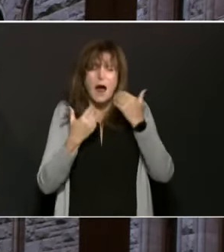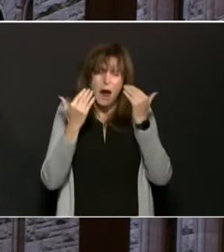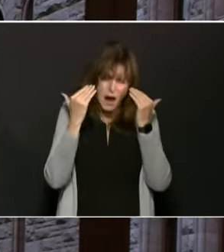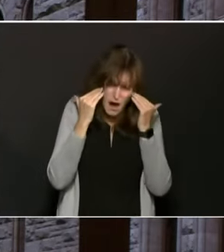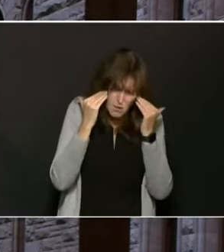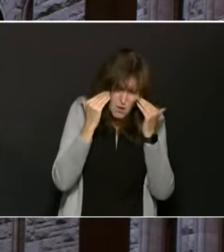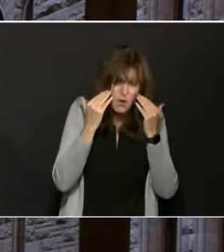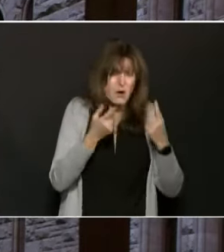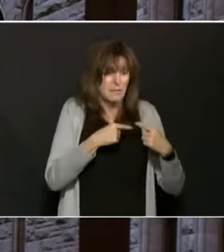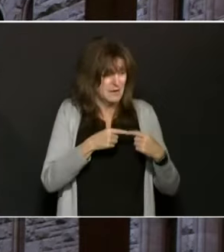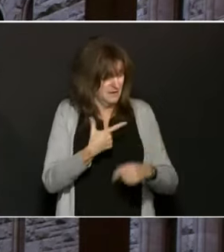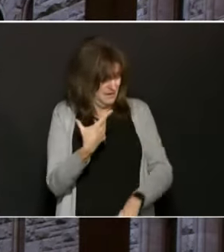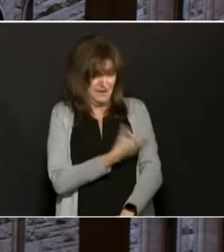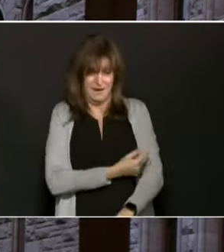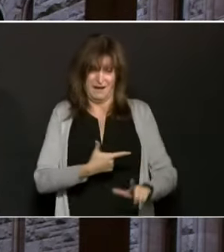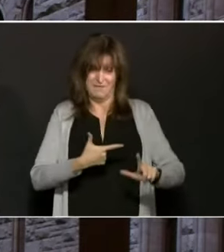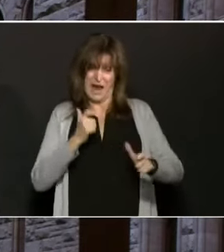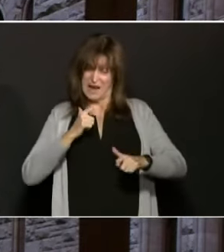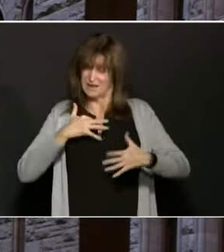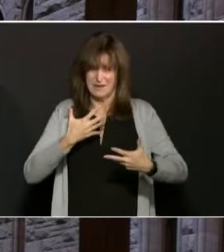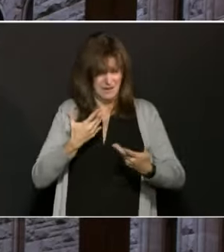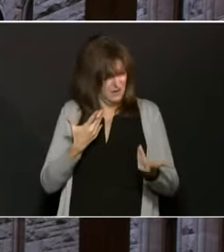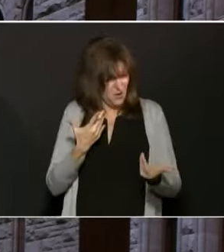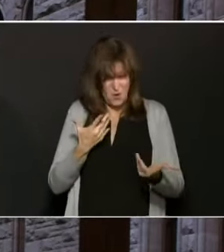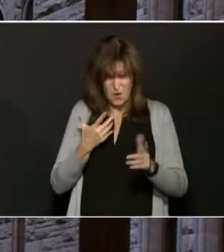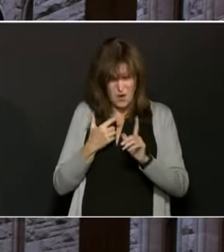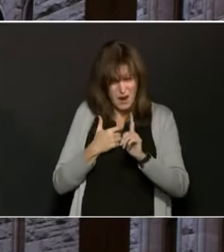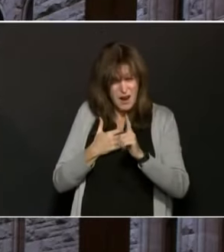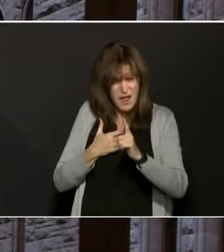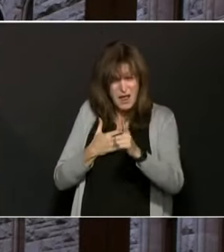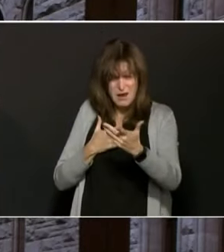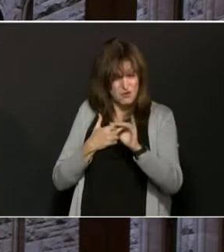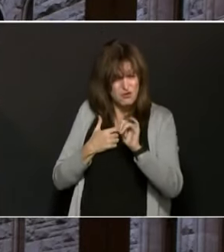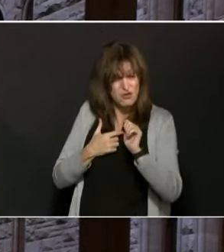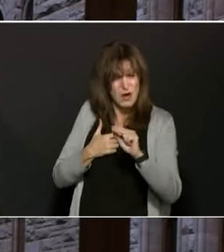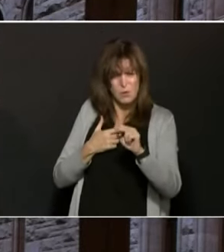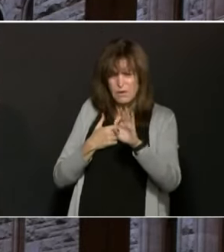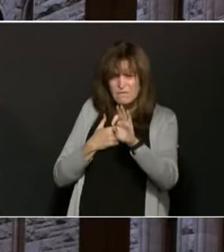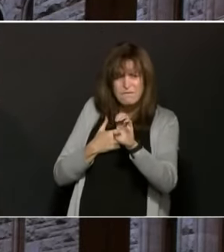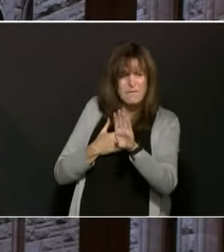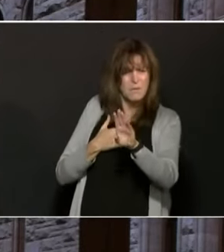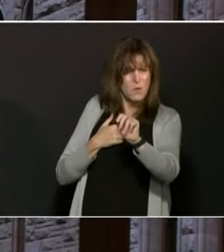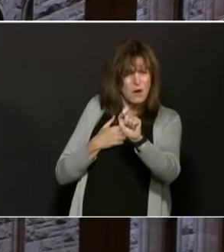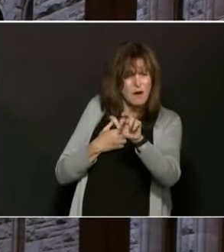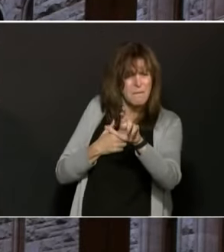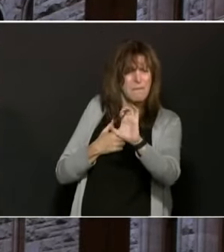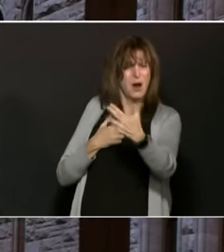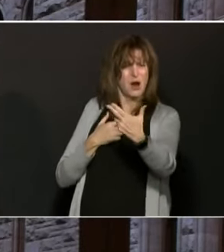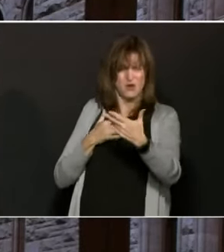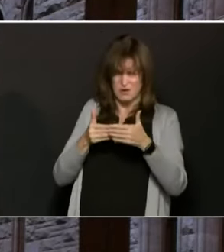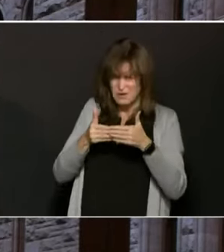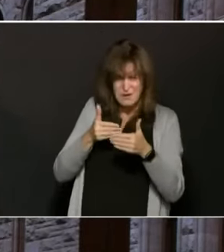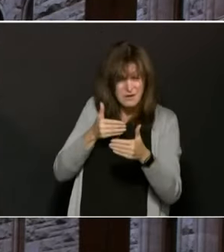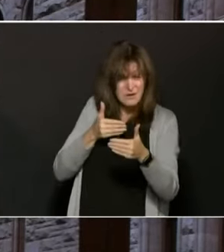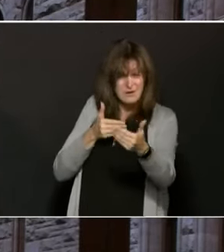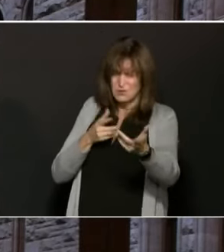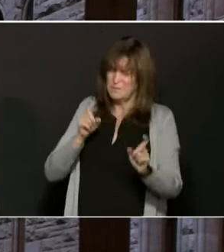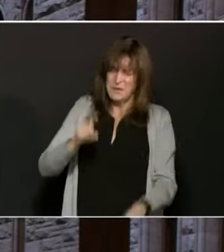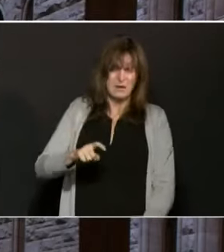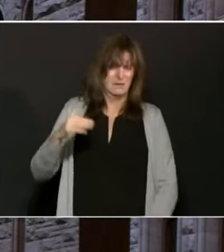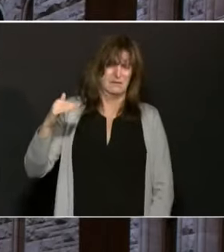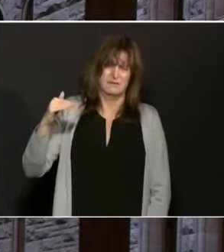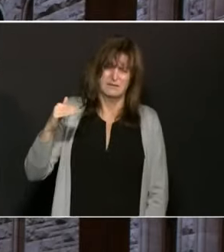before we have it as a major factor. We still have January, February, and March ahead of us, and we got to get that down. So that's our message